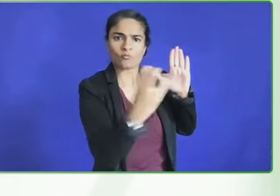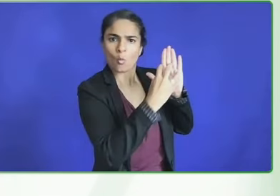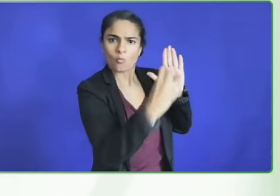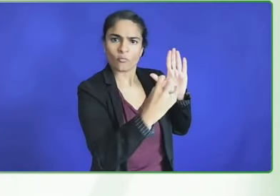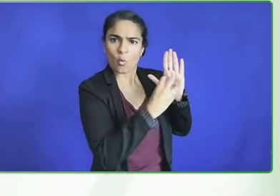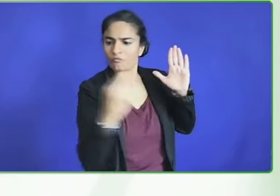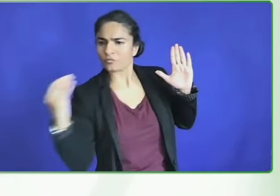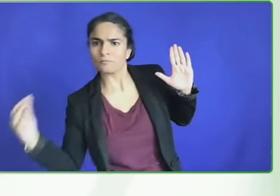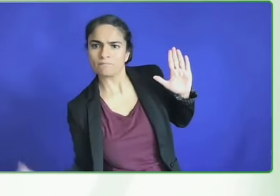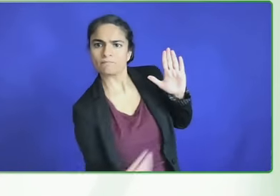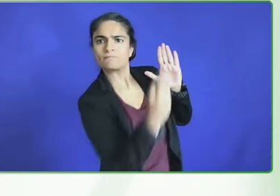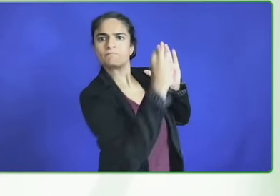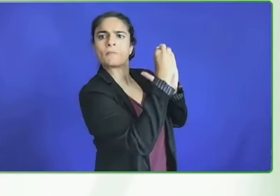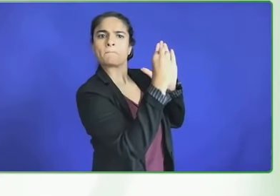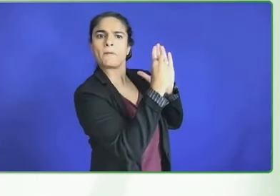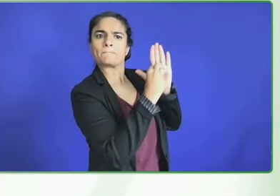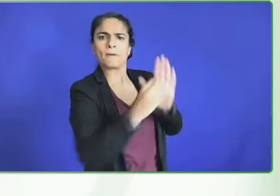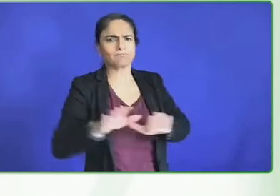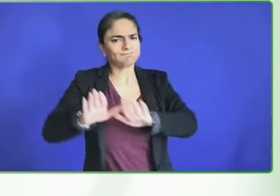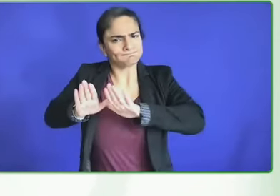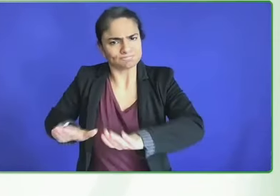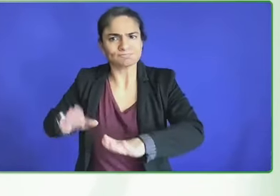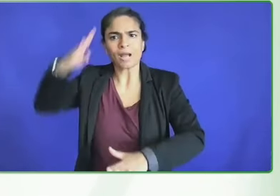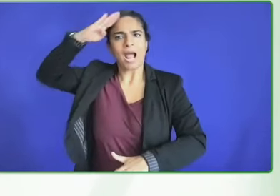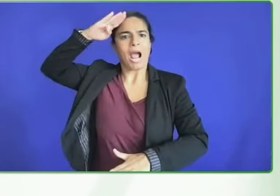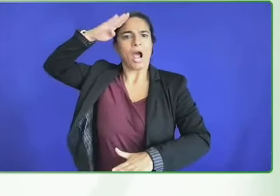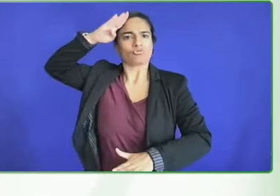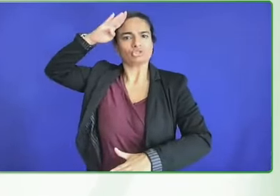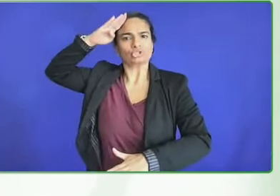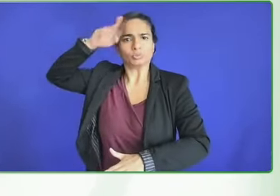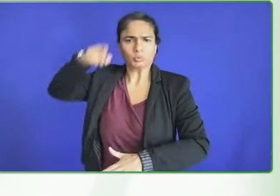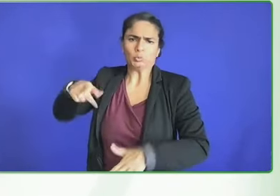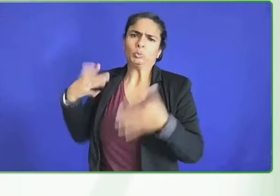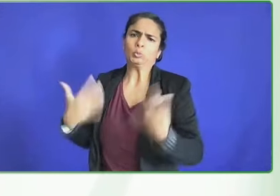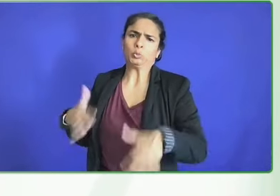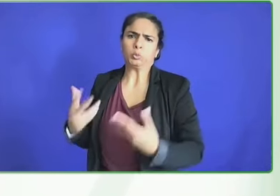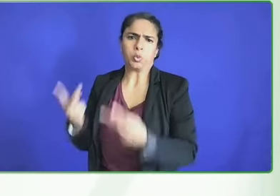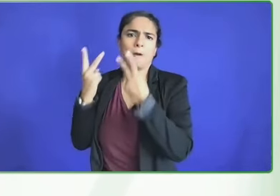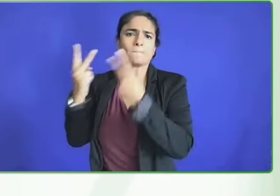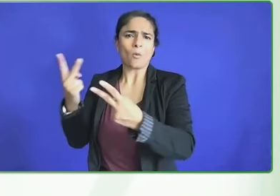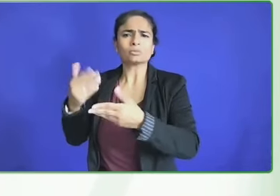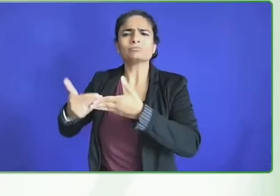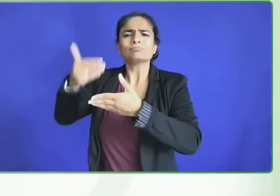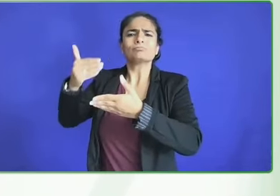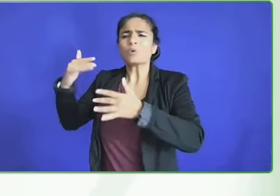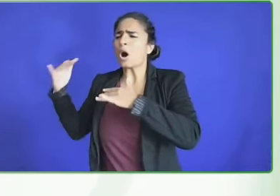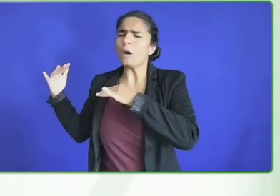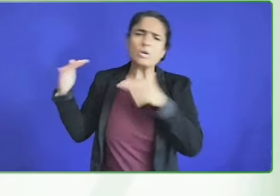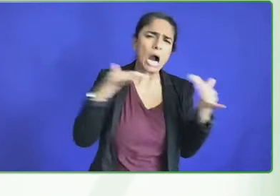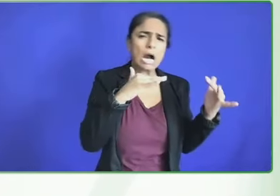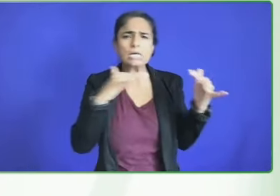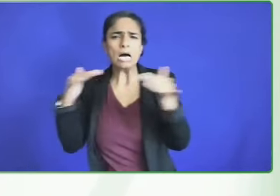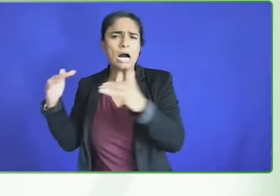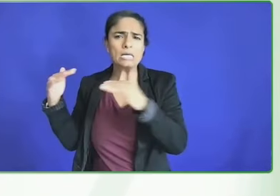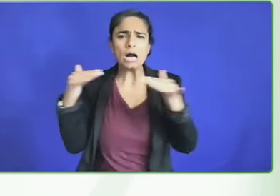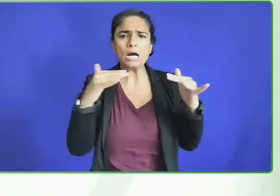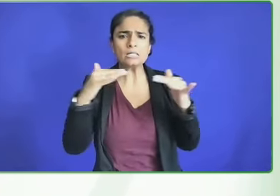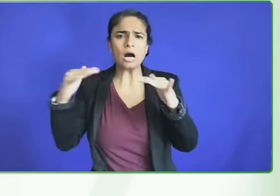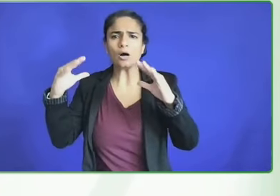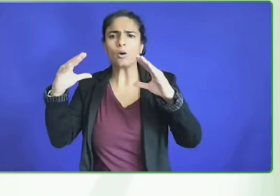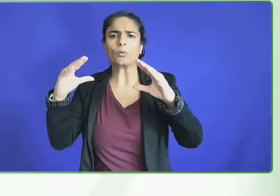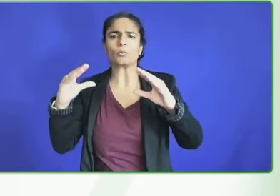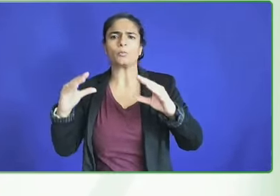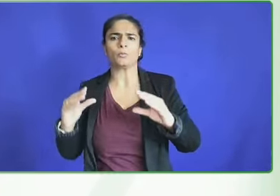which limits a person's capacity to control their own lives. Wardship is a system of absolute substitute